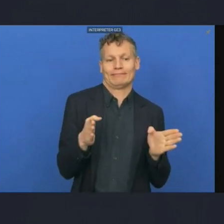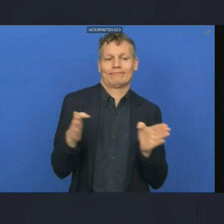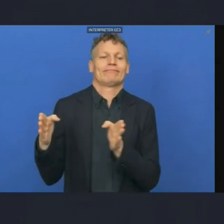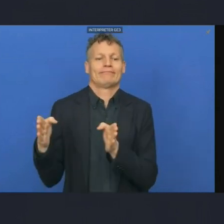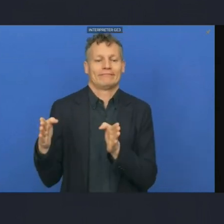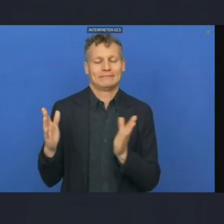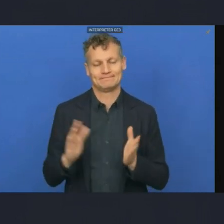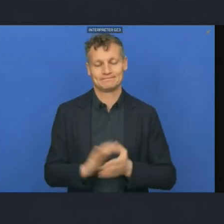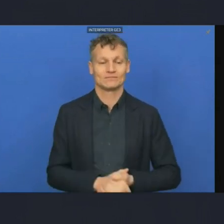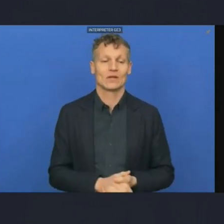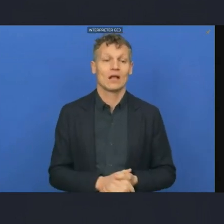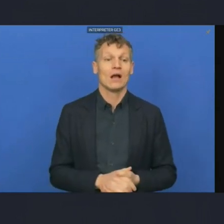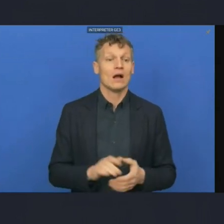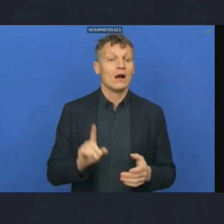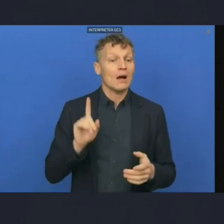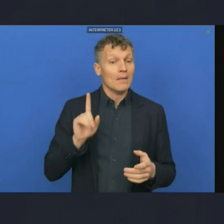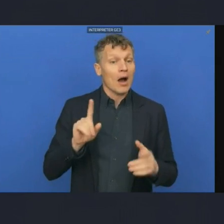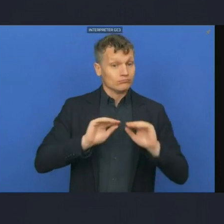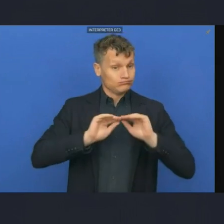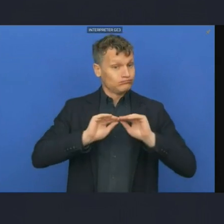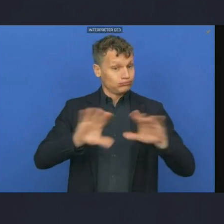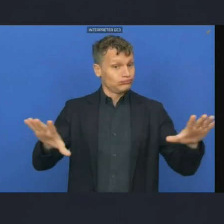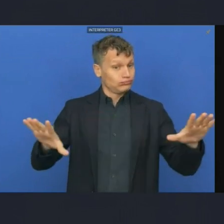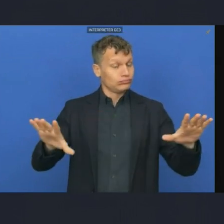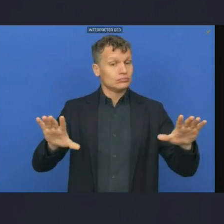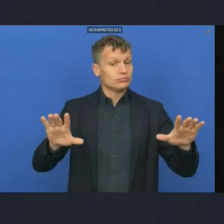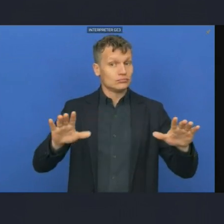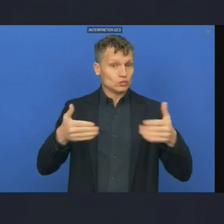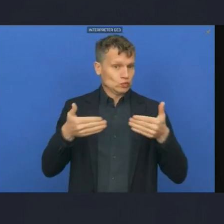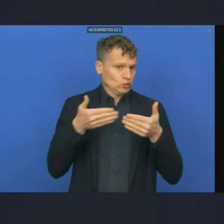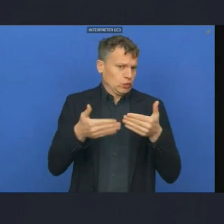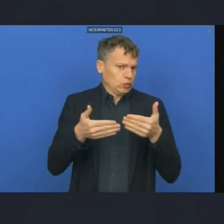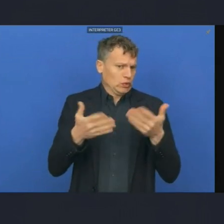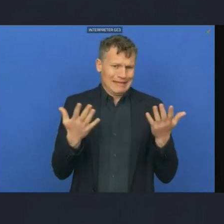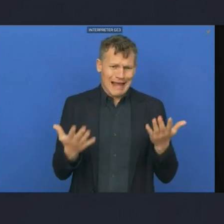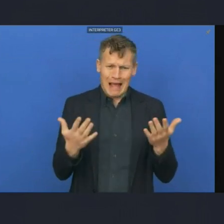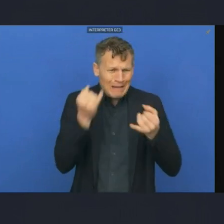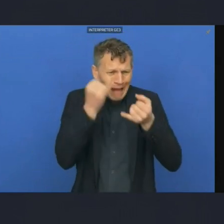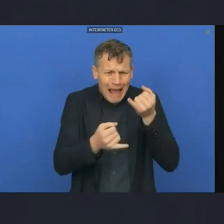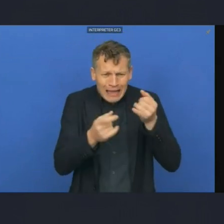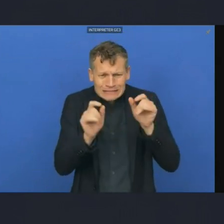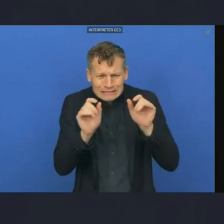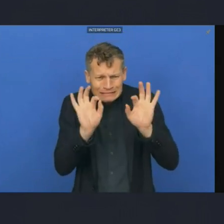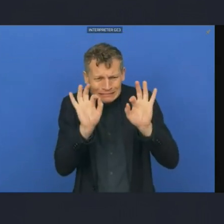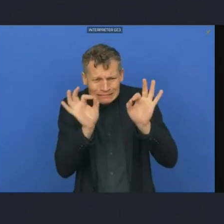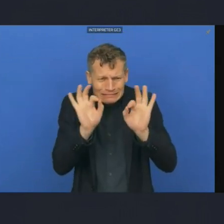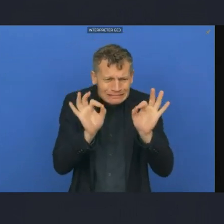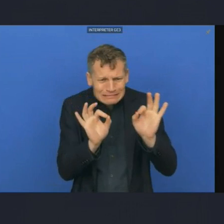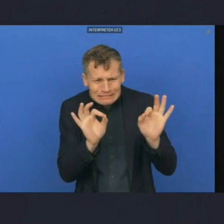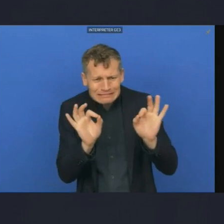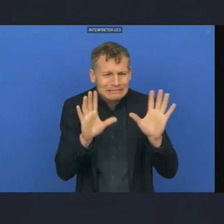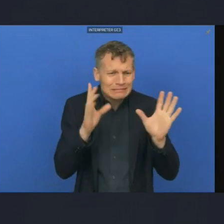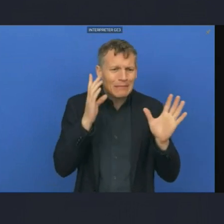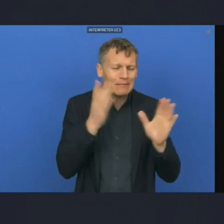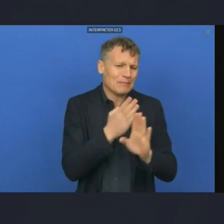less. But results should now come soon. We are really in the last procedural phase